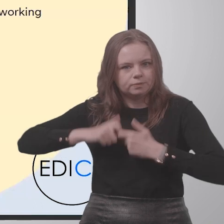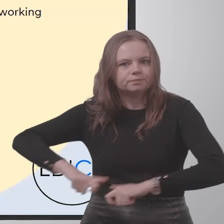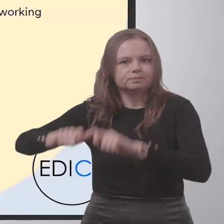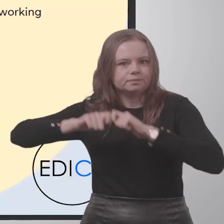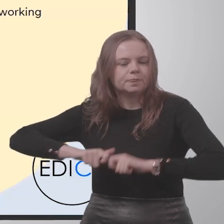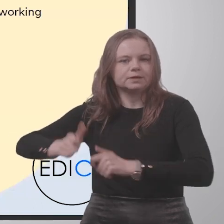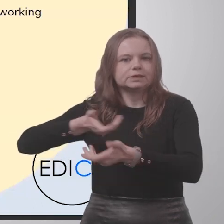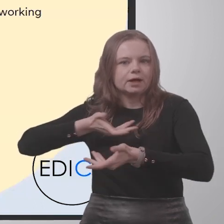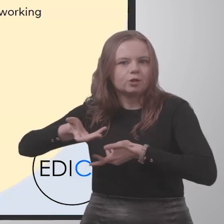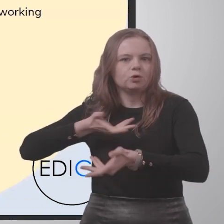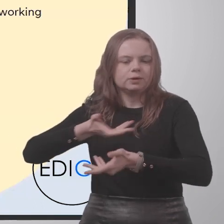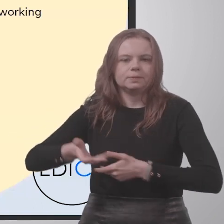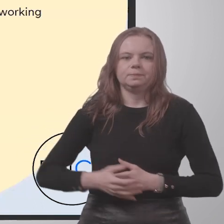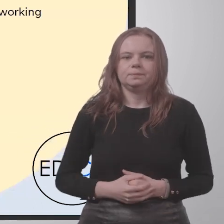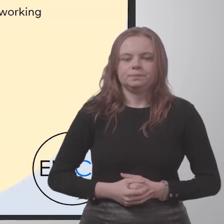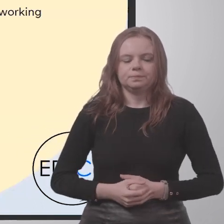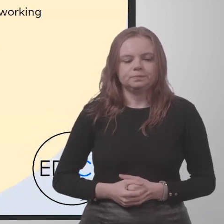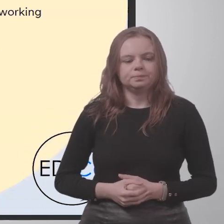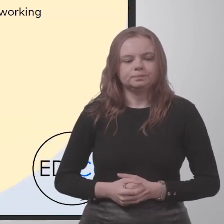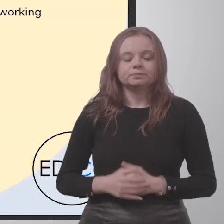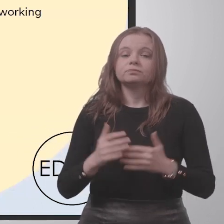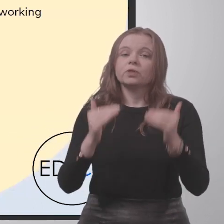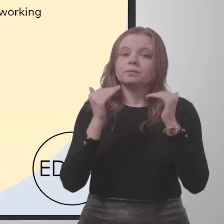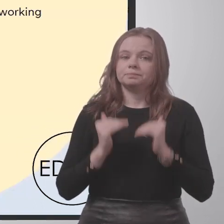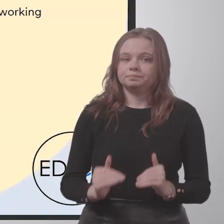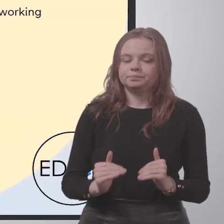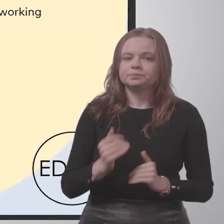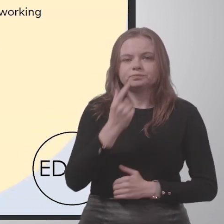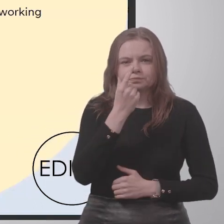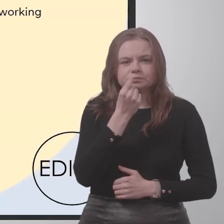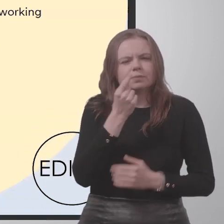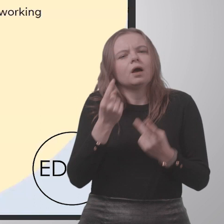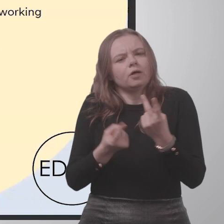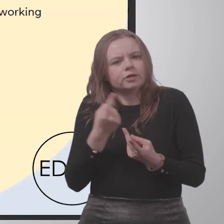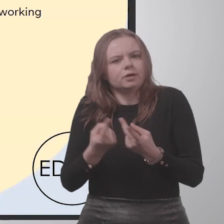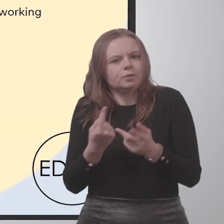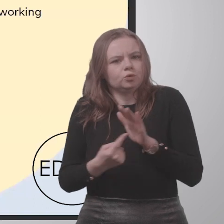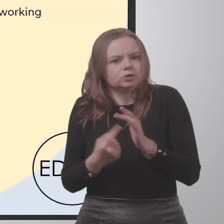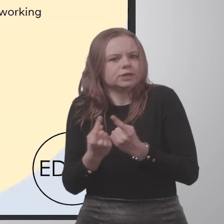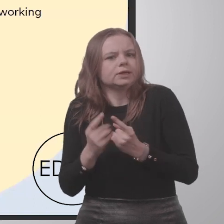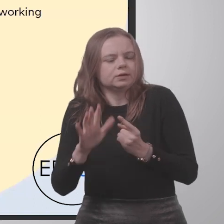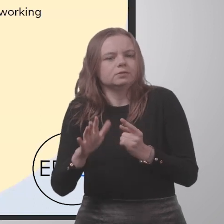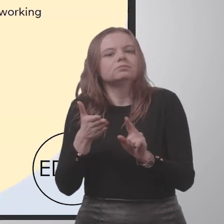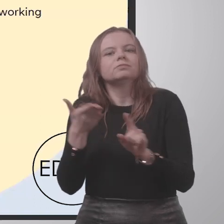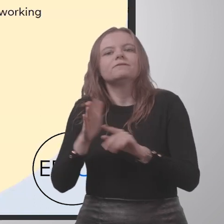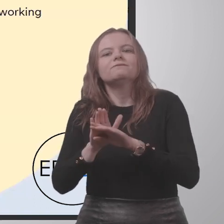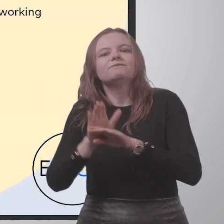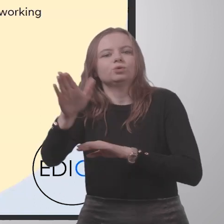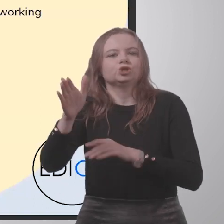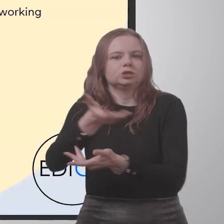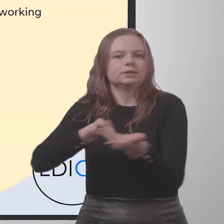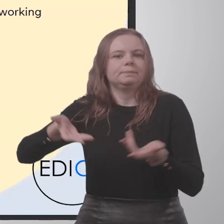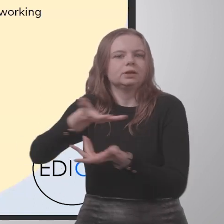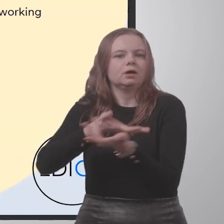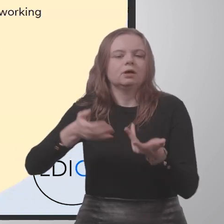ongoing dialogue. And then perhaps the thing that's important to recognize for future seminars is that it's going